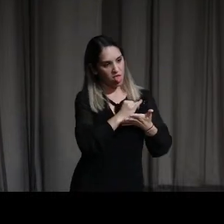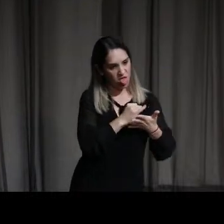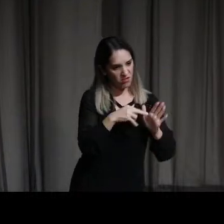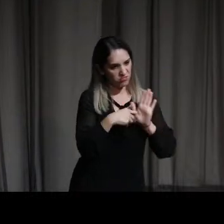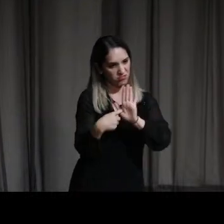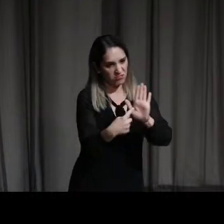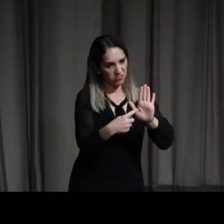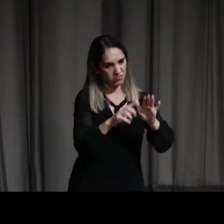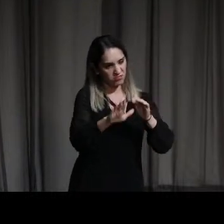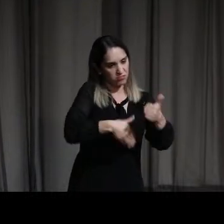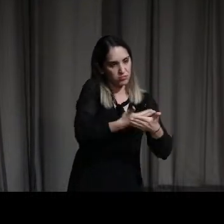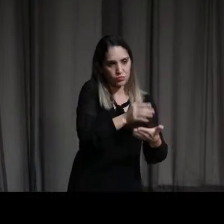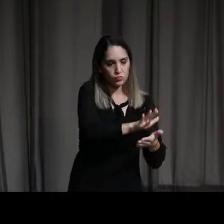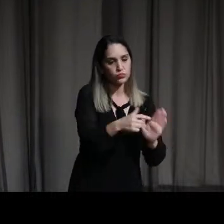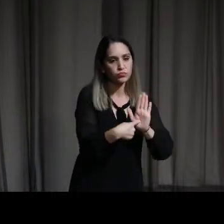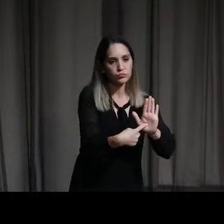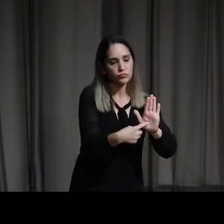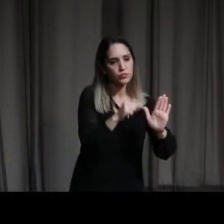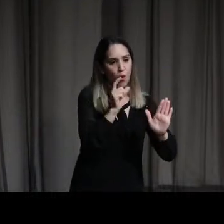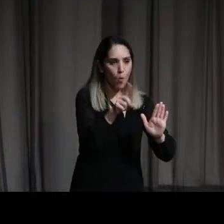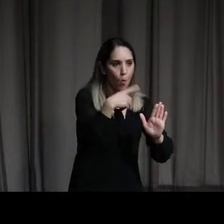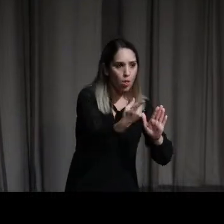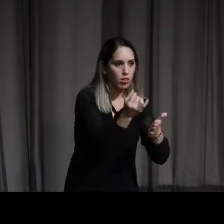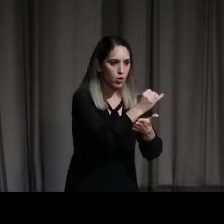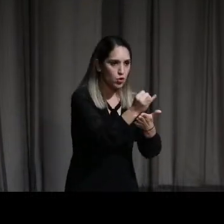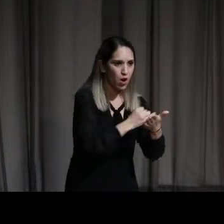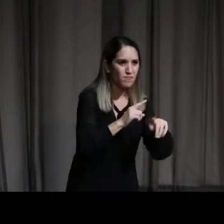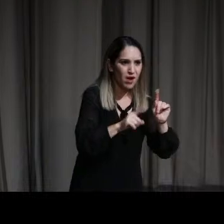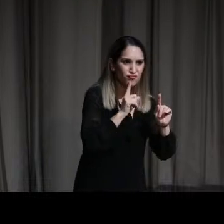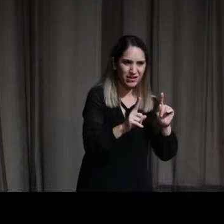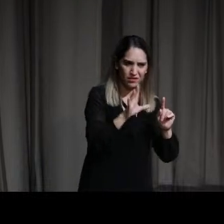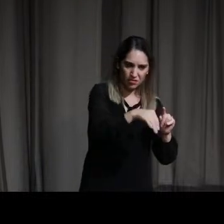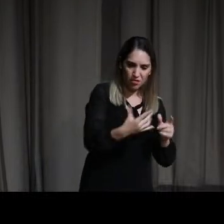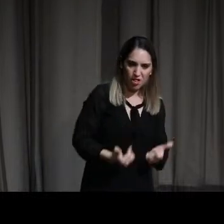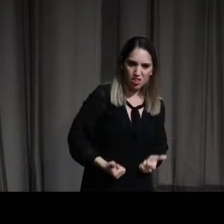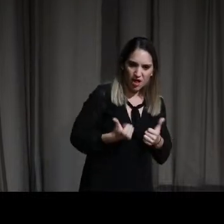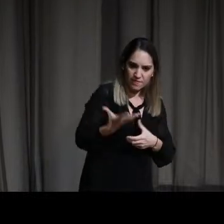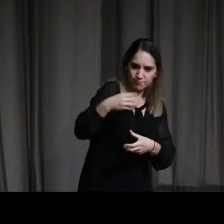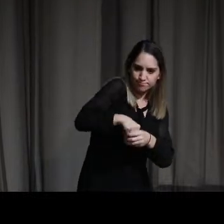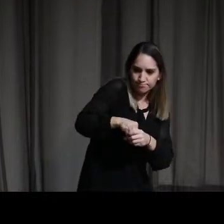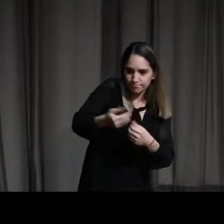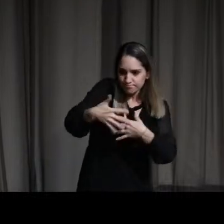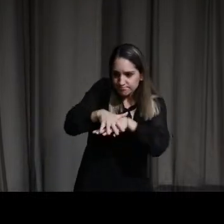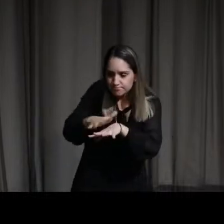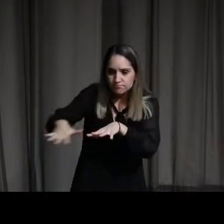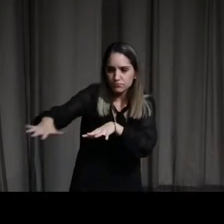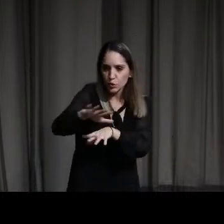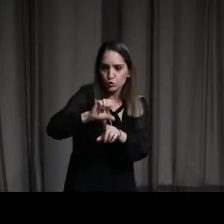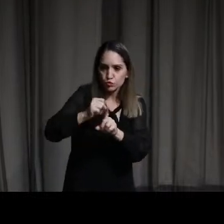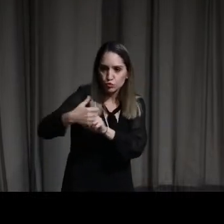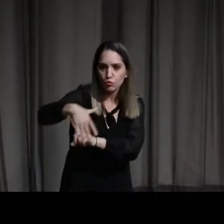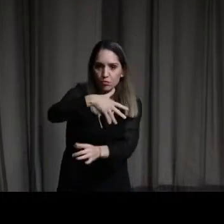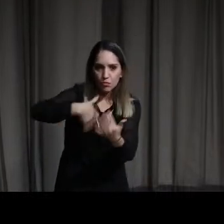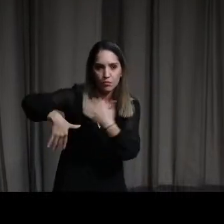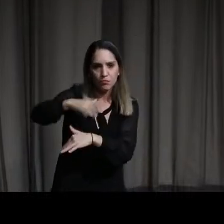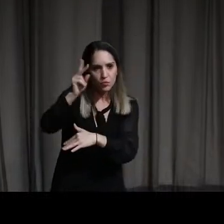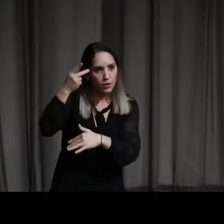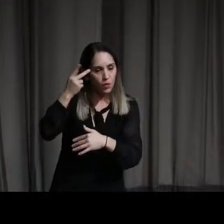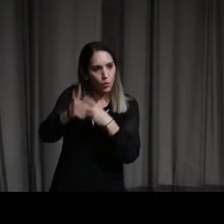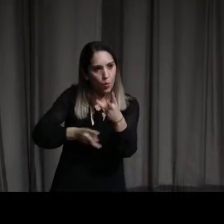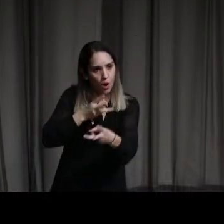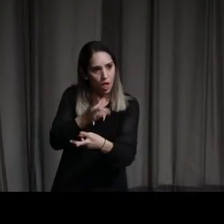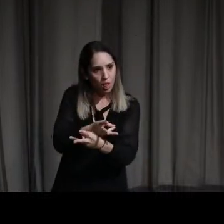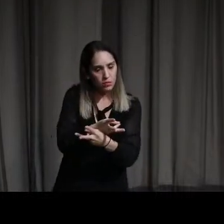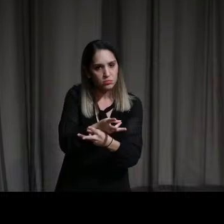you know, whatever their medium is, right? They live in a social and a political world, and that's certainly true of Cuban artists of all times, right?